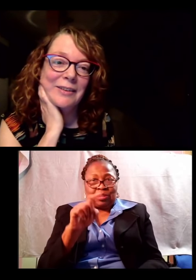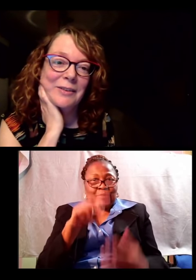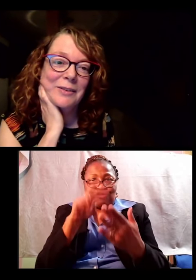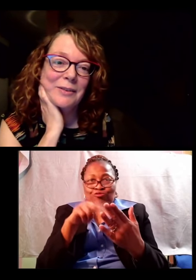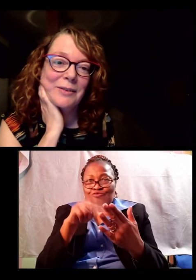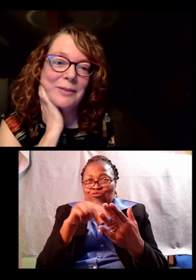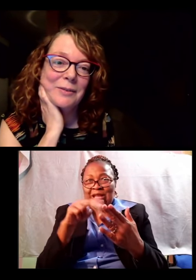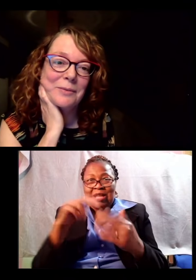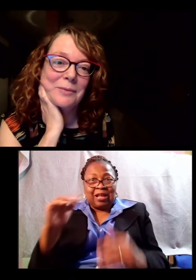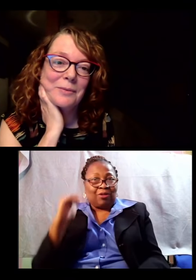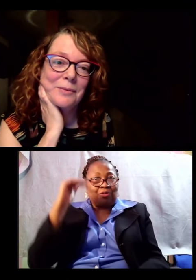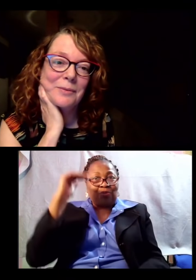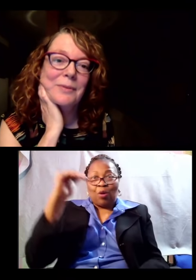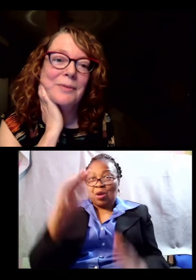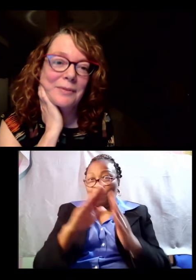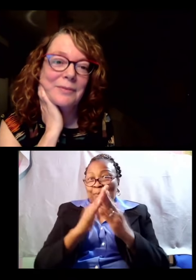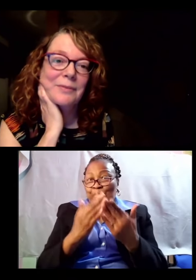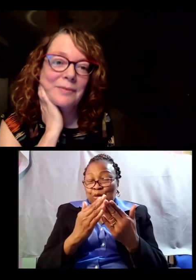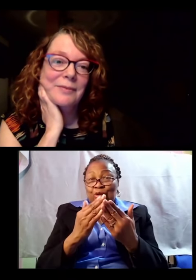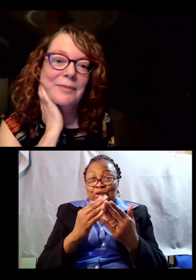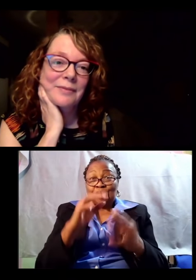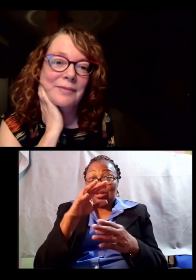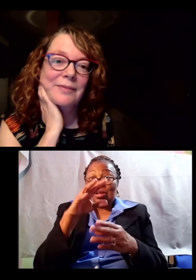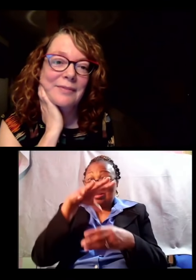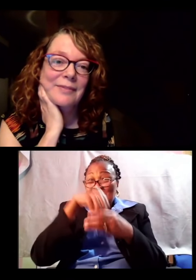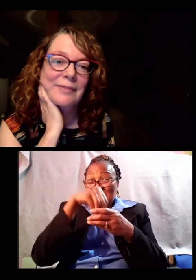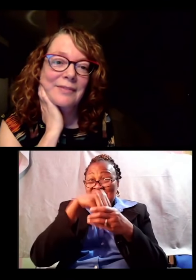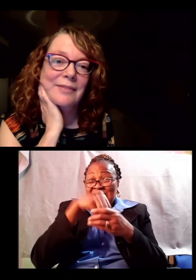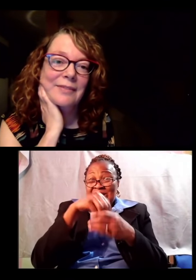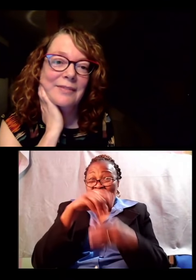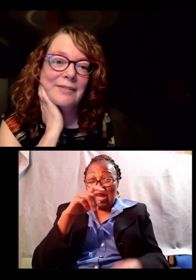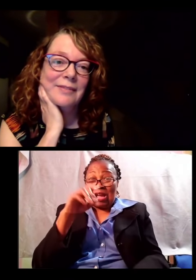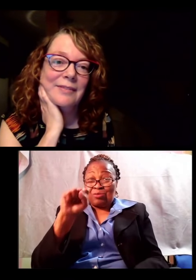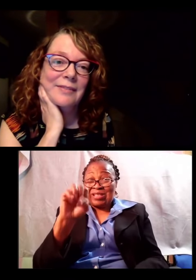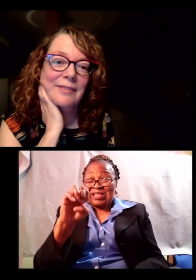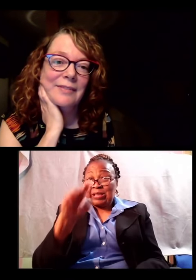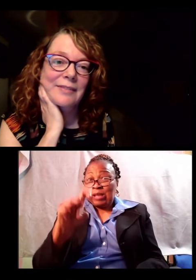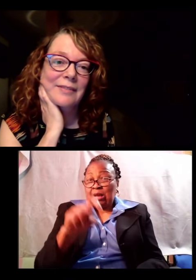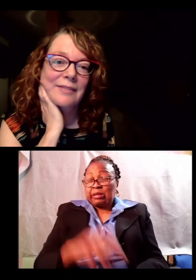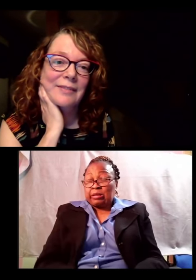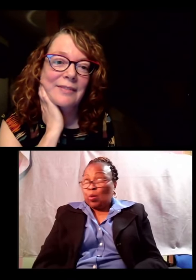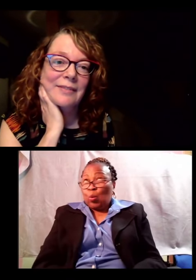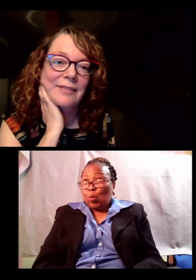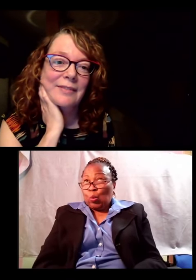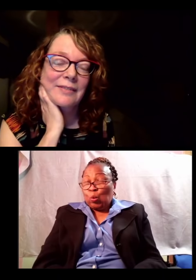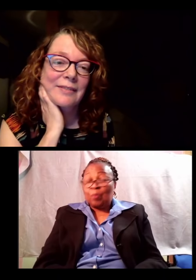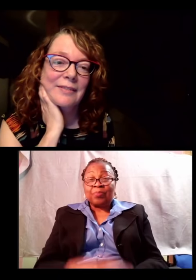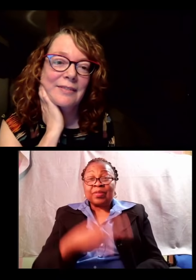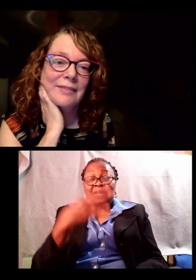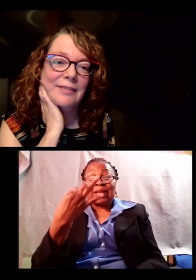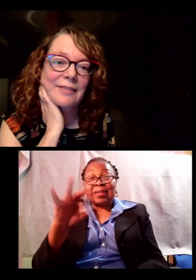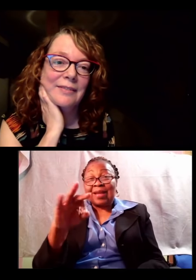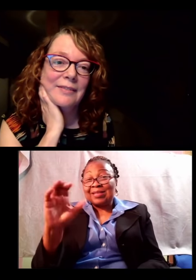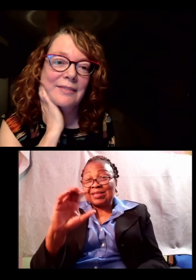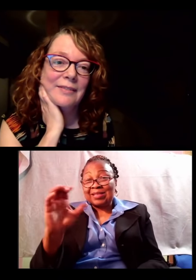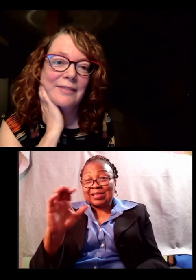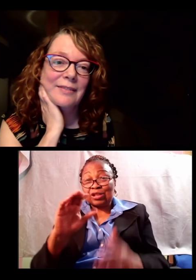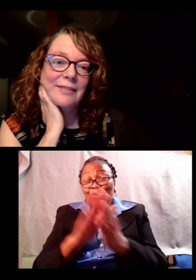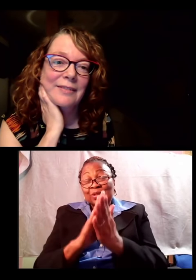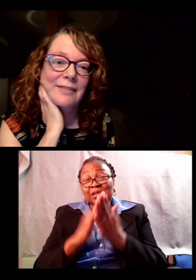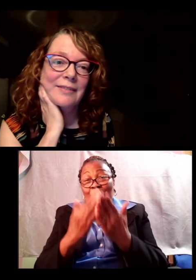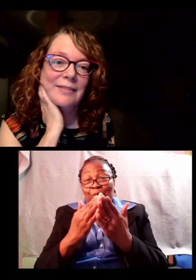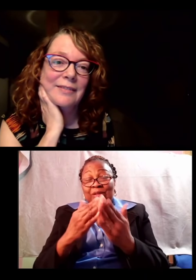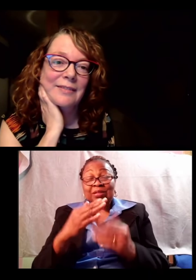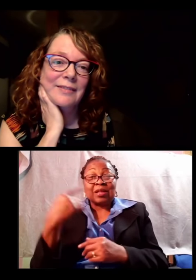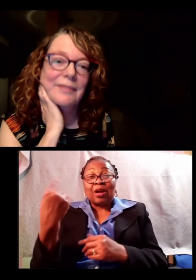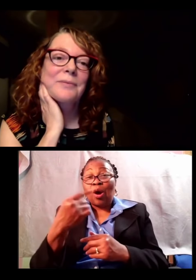with sex in them of the 20th century. 19th century novels, the sex always took place off